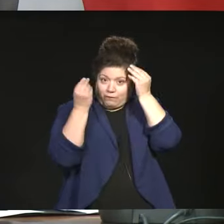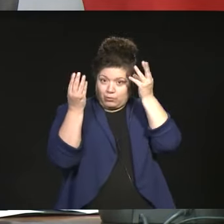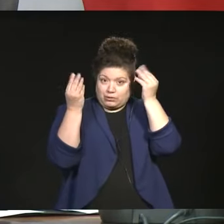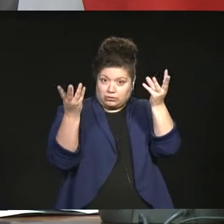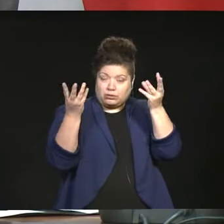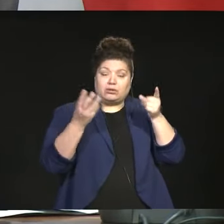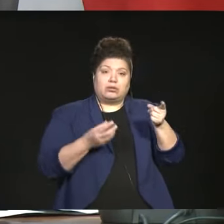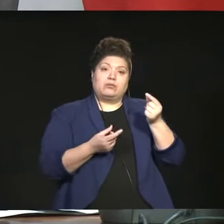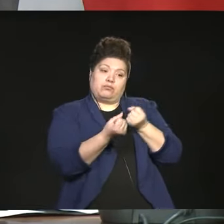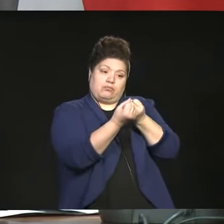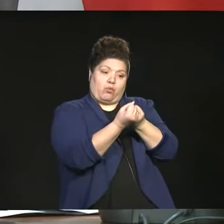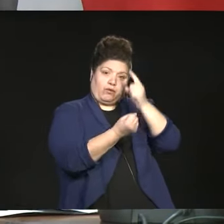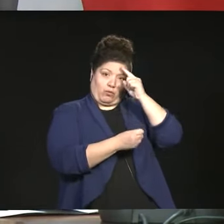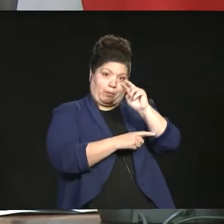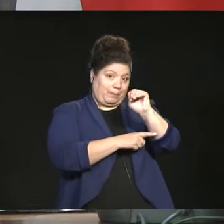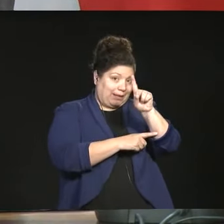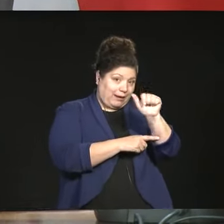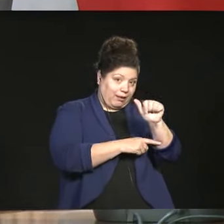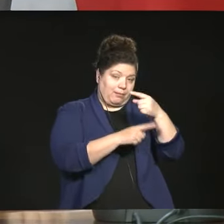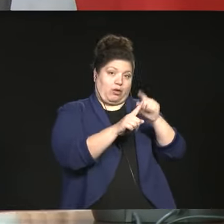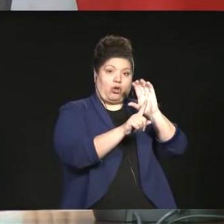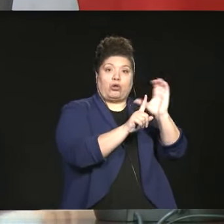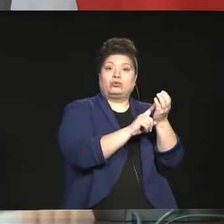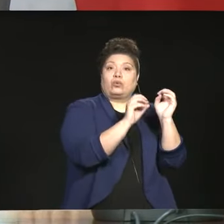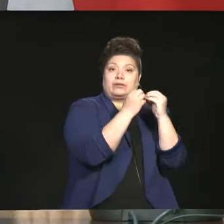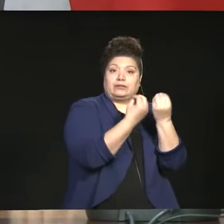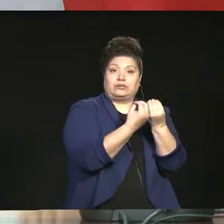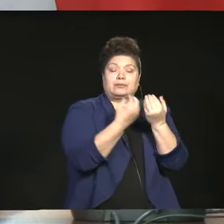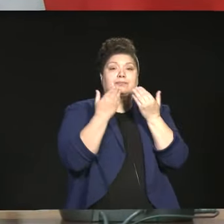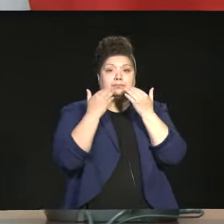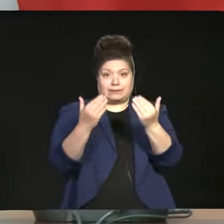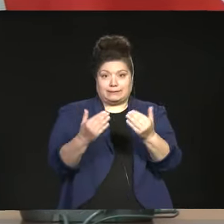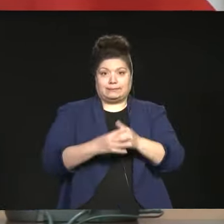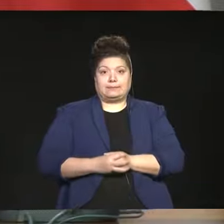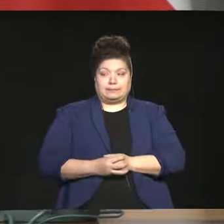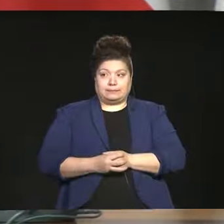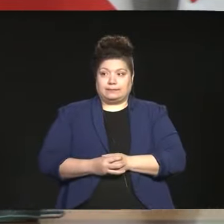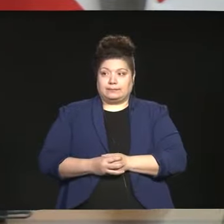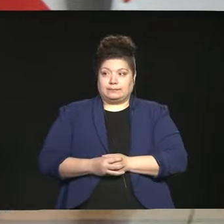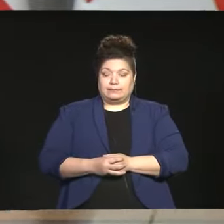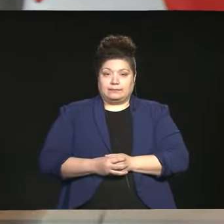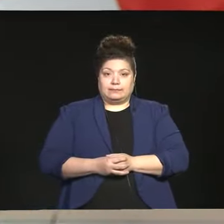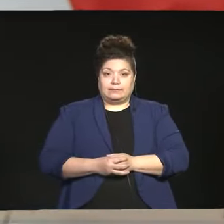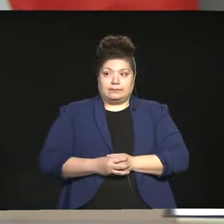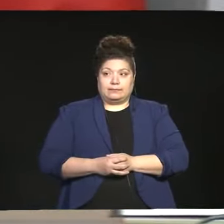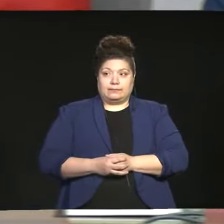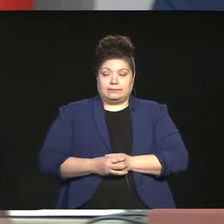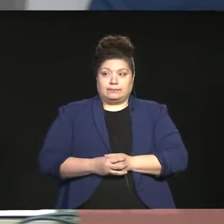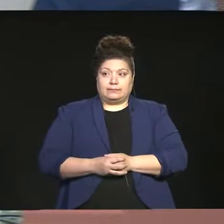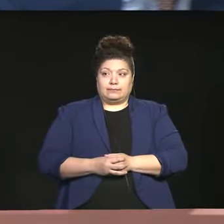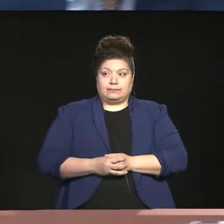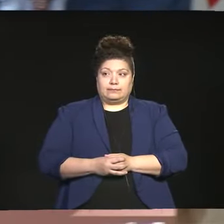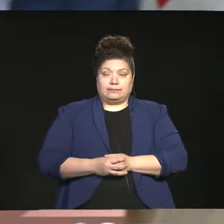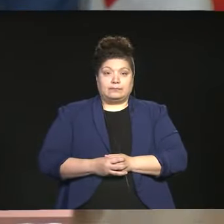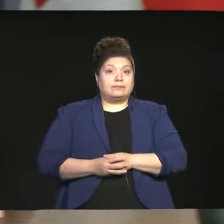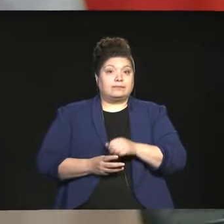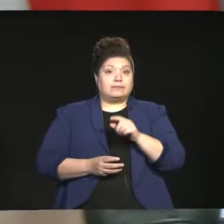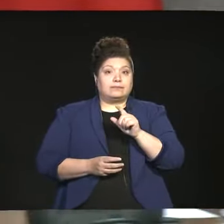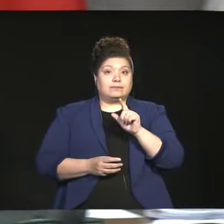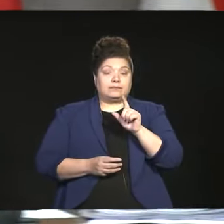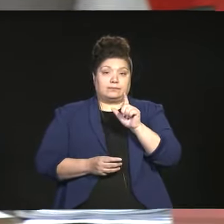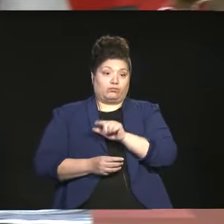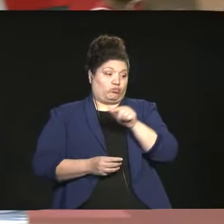organizations. Thank you. Merci. Okay. Merci, Stephen. Thank you, Stephen. And now we will hear from our Finance Minister. Bill, please.